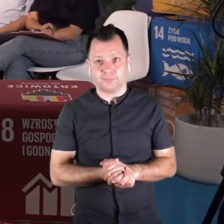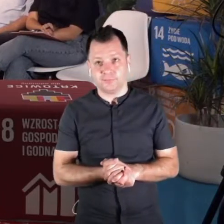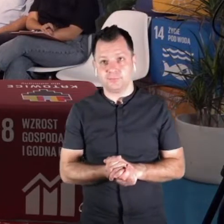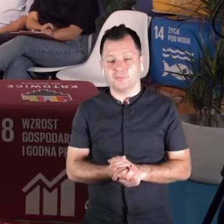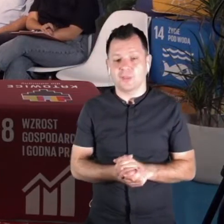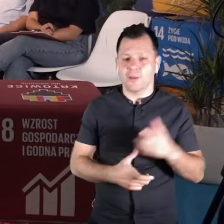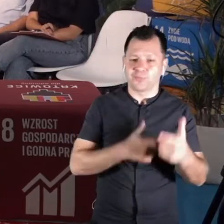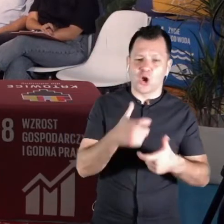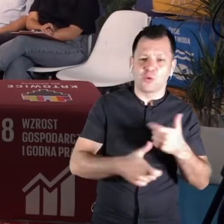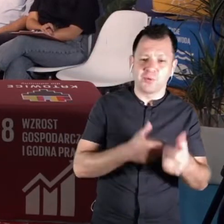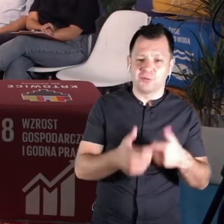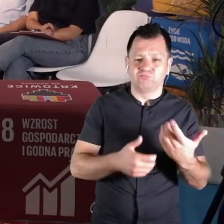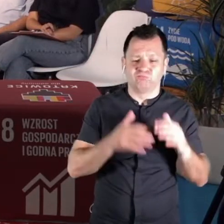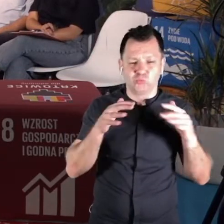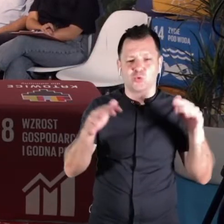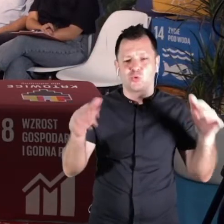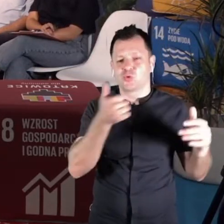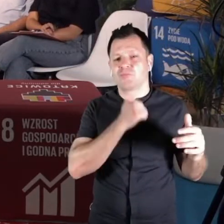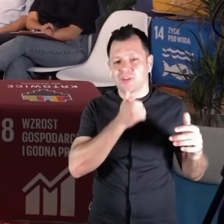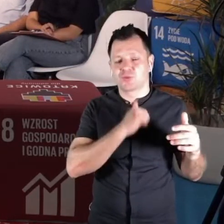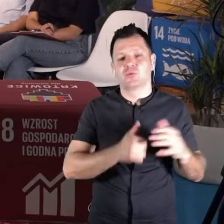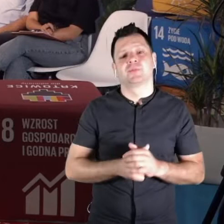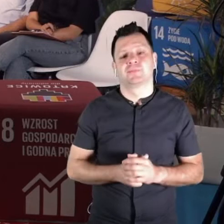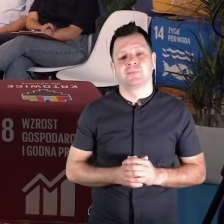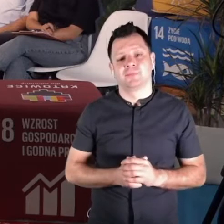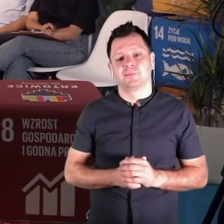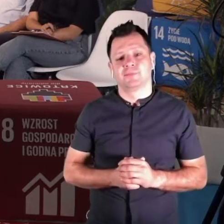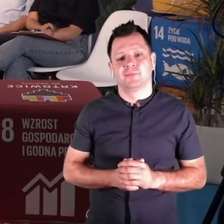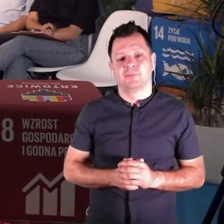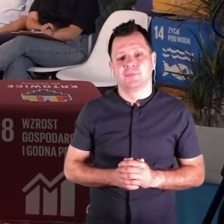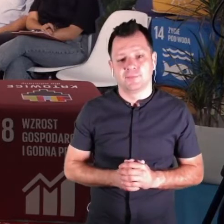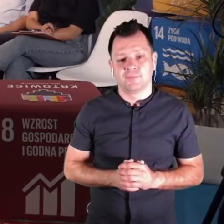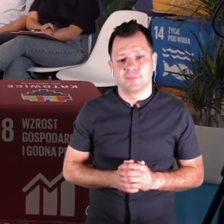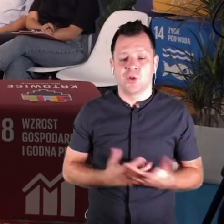So we can say that we want Living Lab for all.